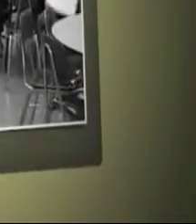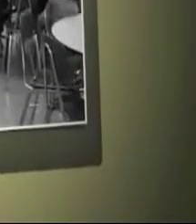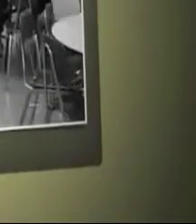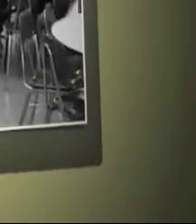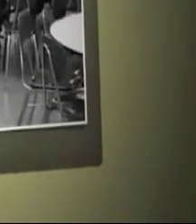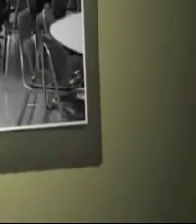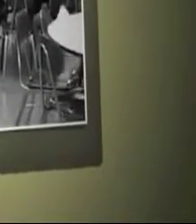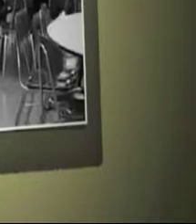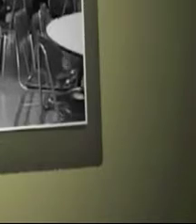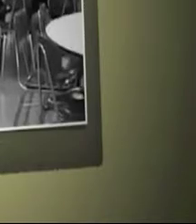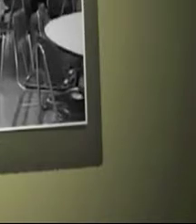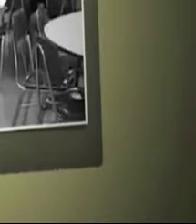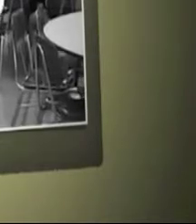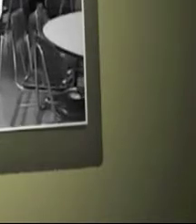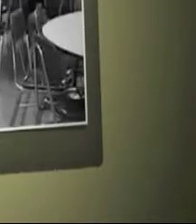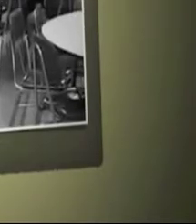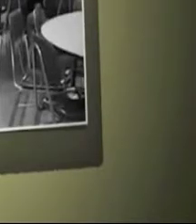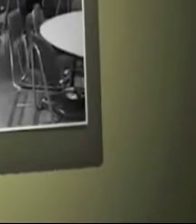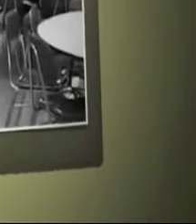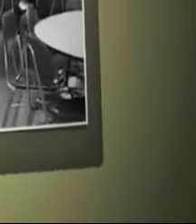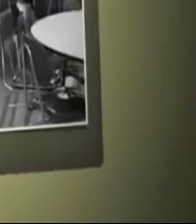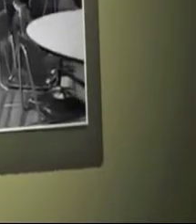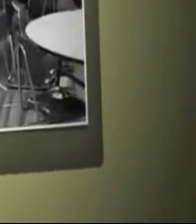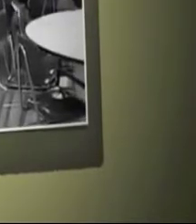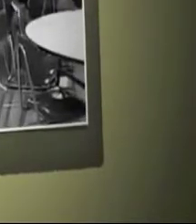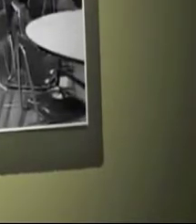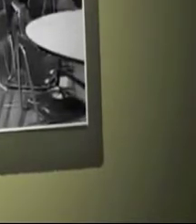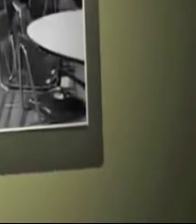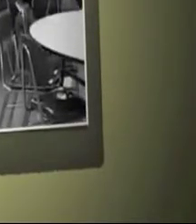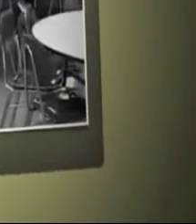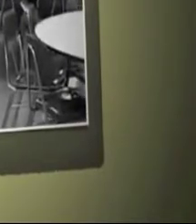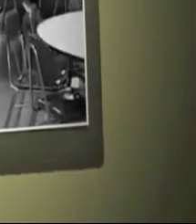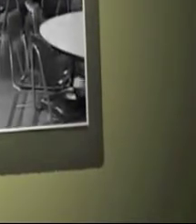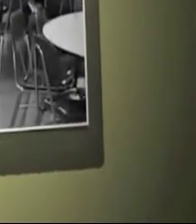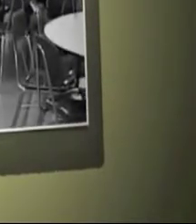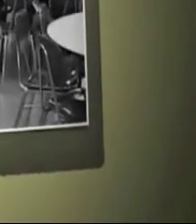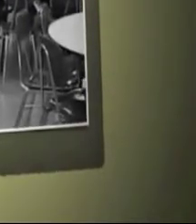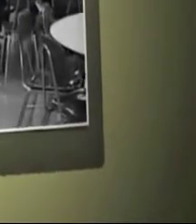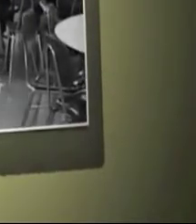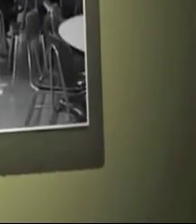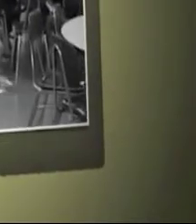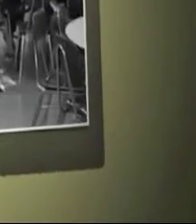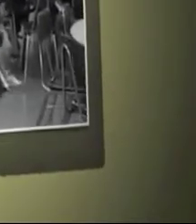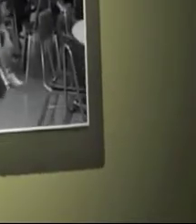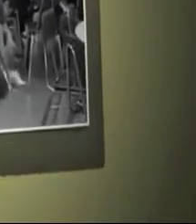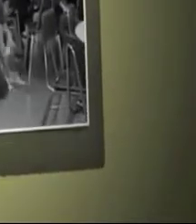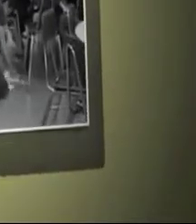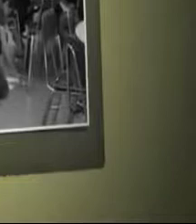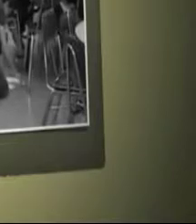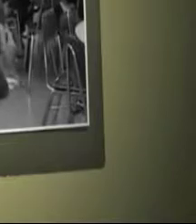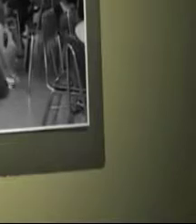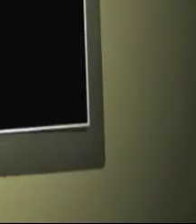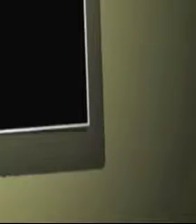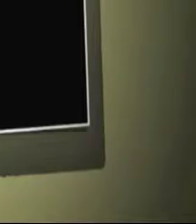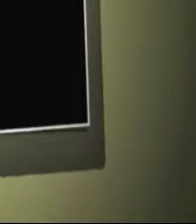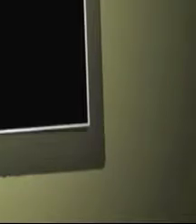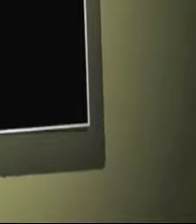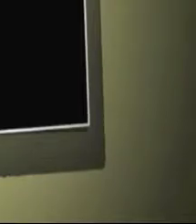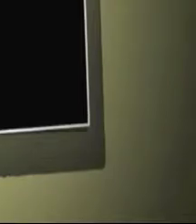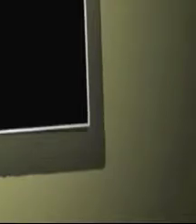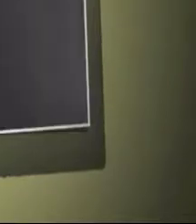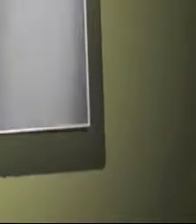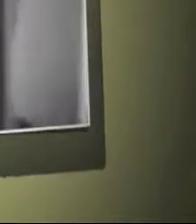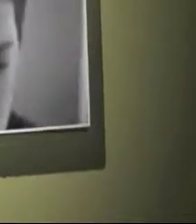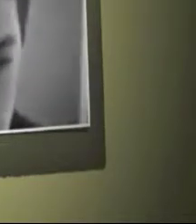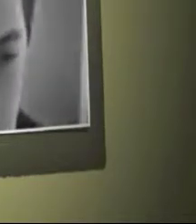for at-risk youth from Ontario and all over Canada so they can finish school. It's the only such program in Canada